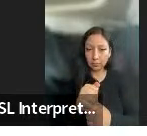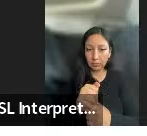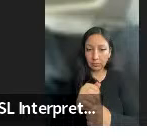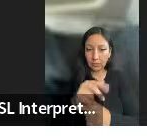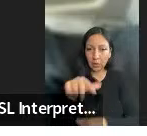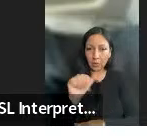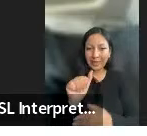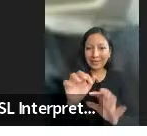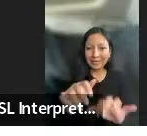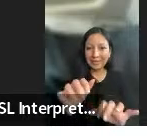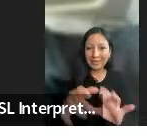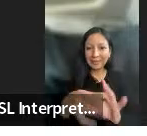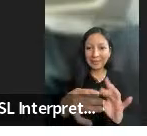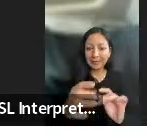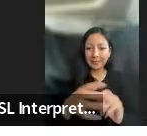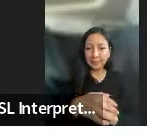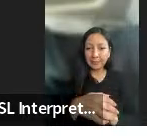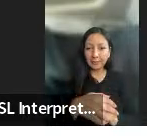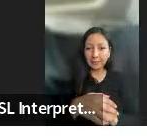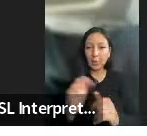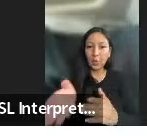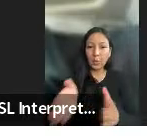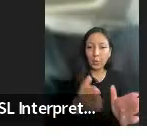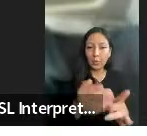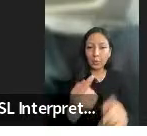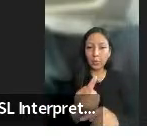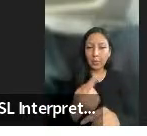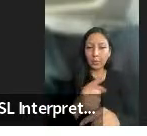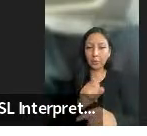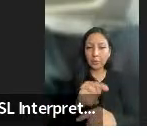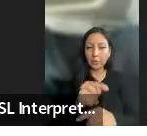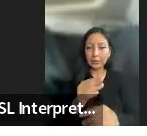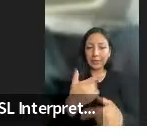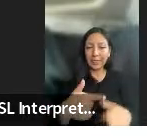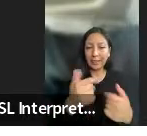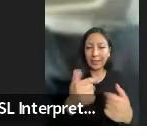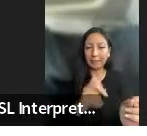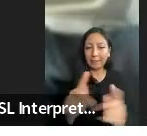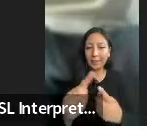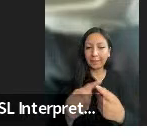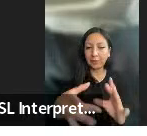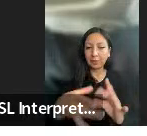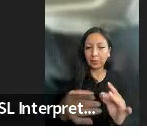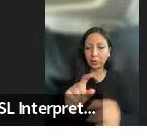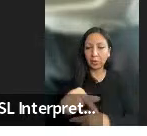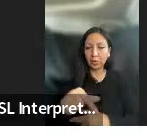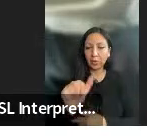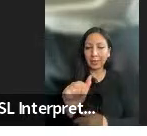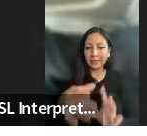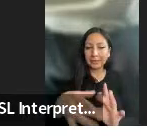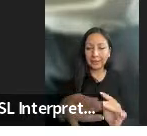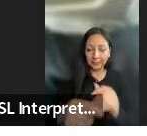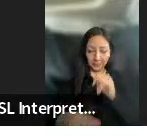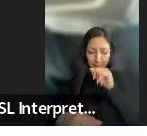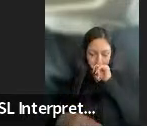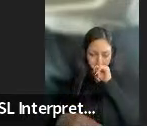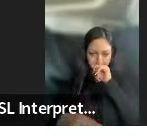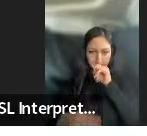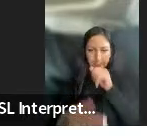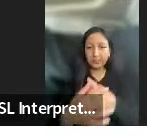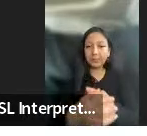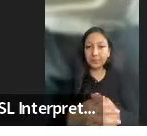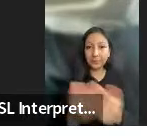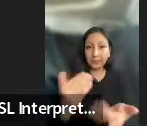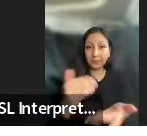Q&A chat. And then we'll go to the one question live and then back to the Q&A chat. So